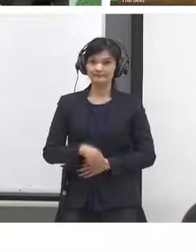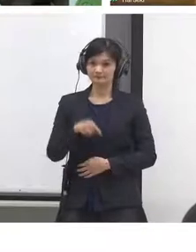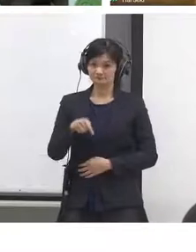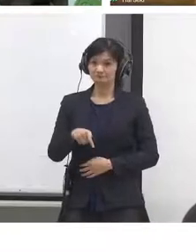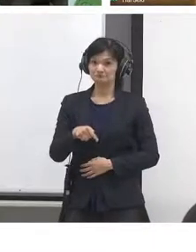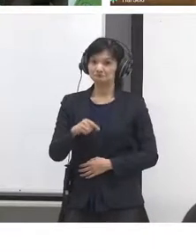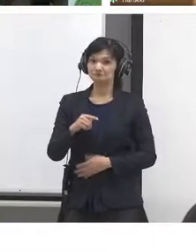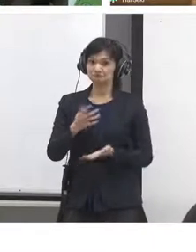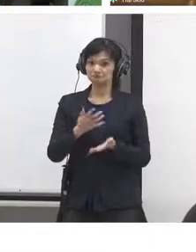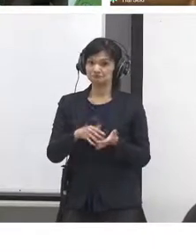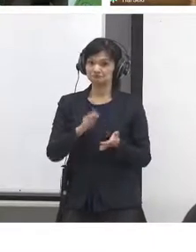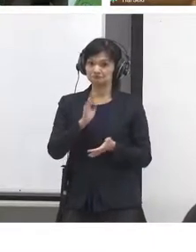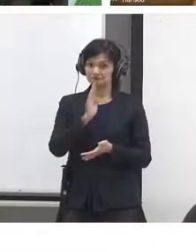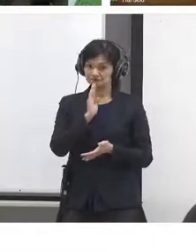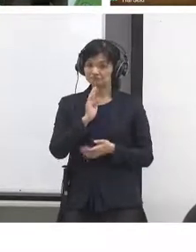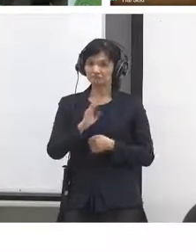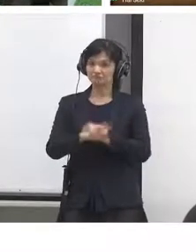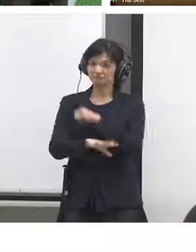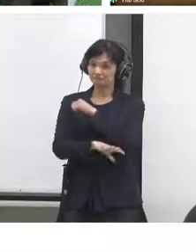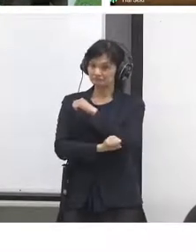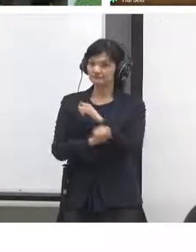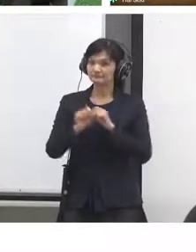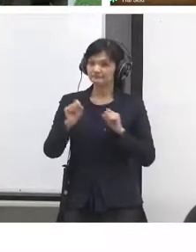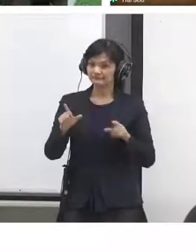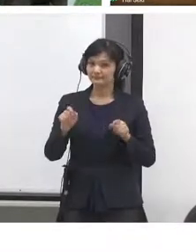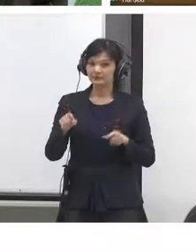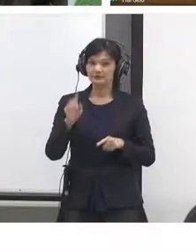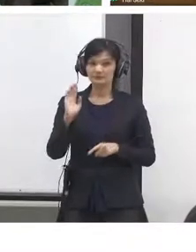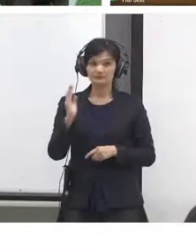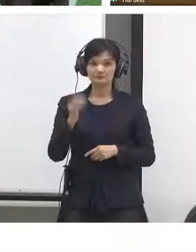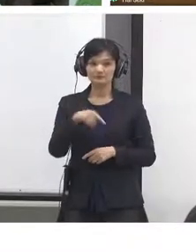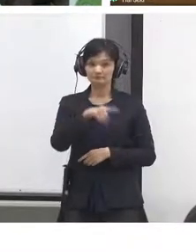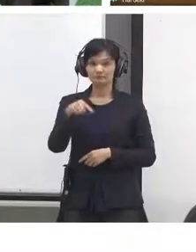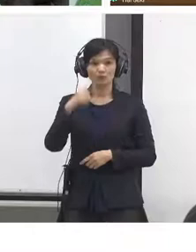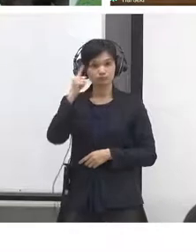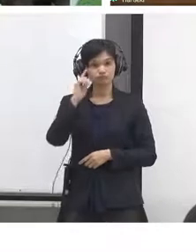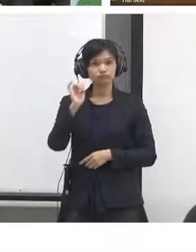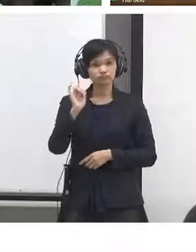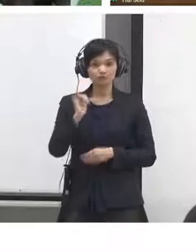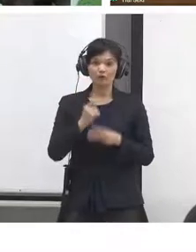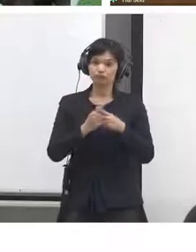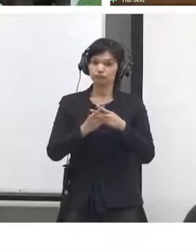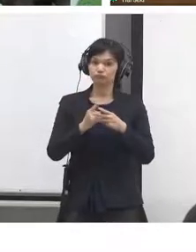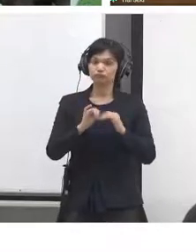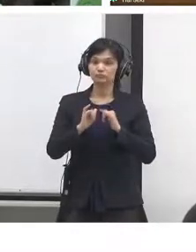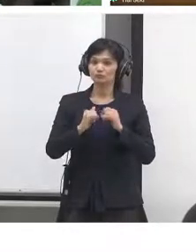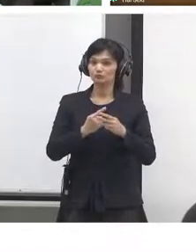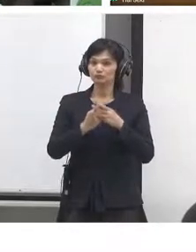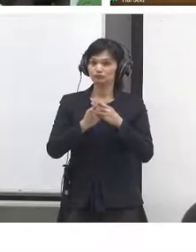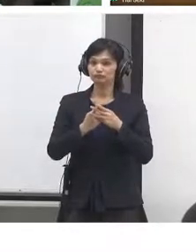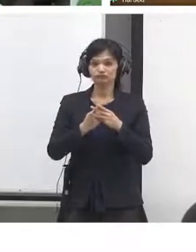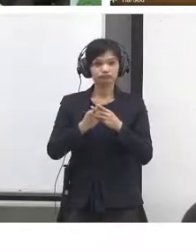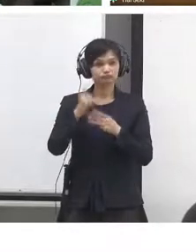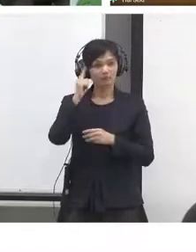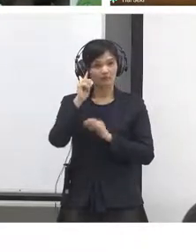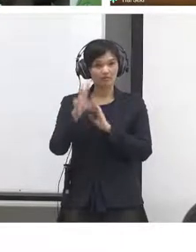much care about how important democracy is. So